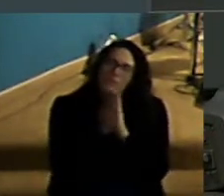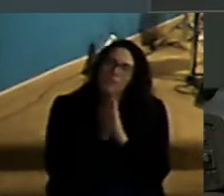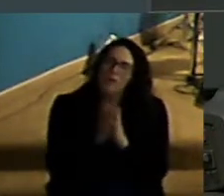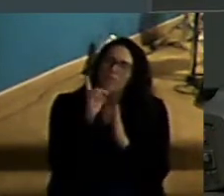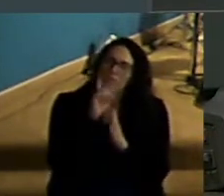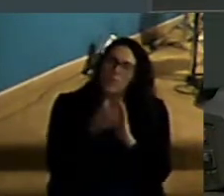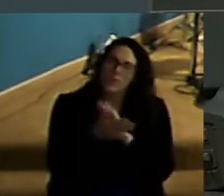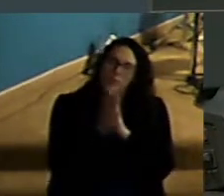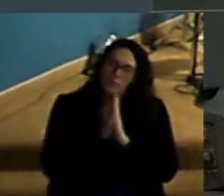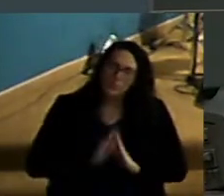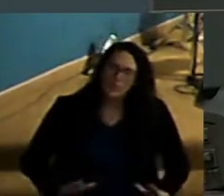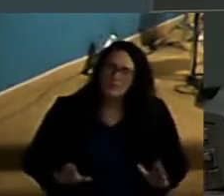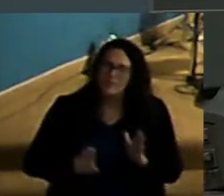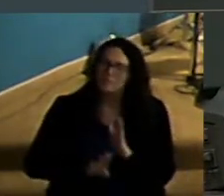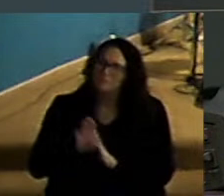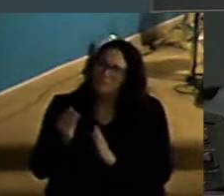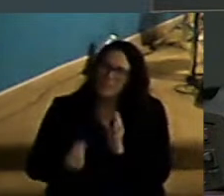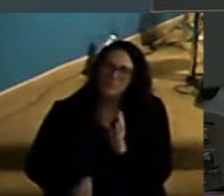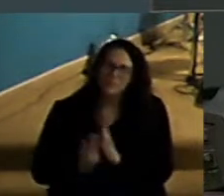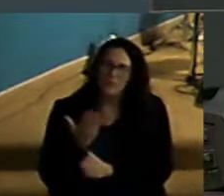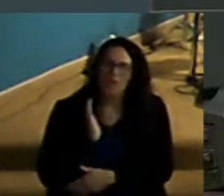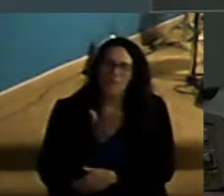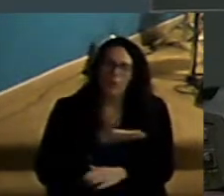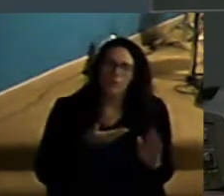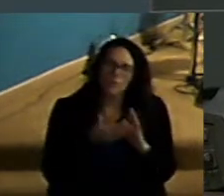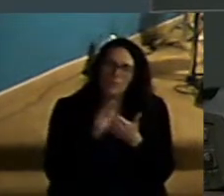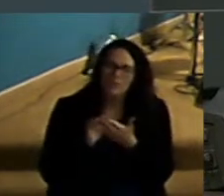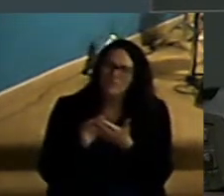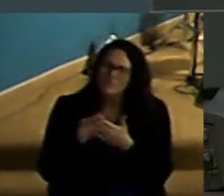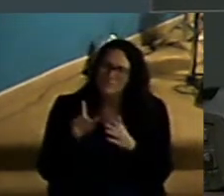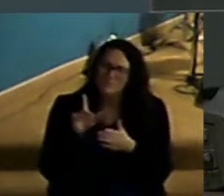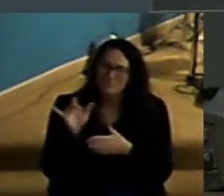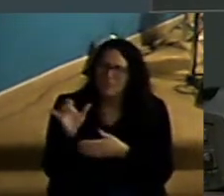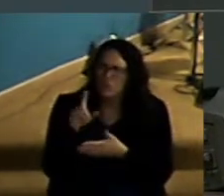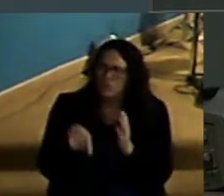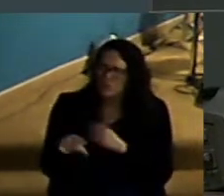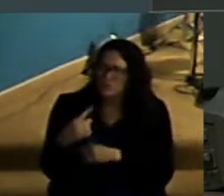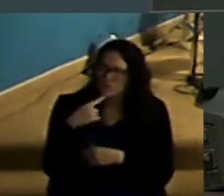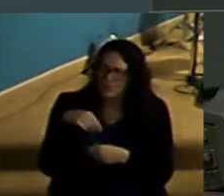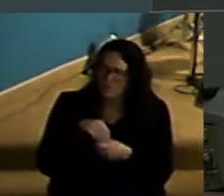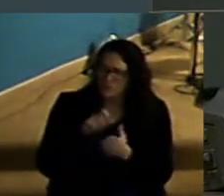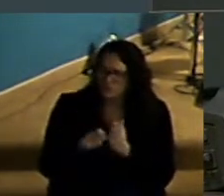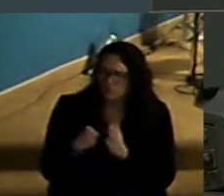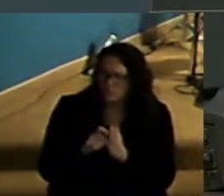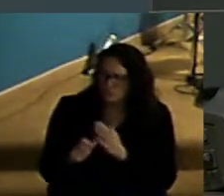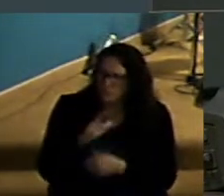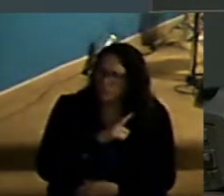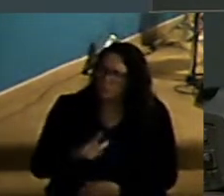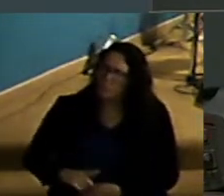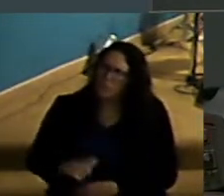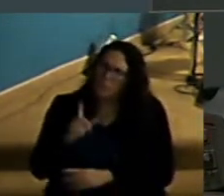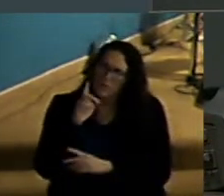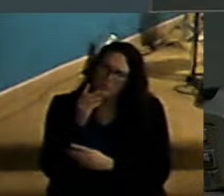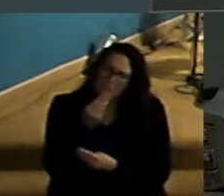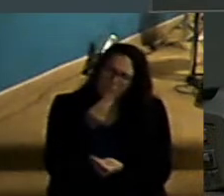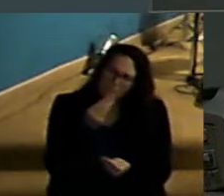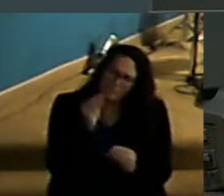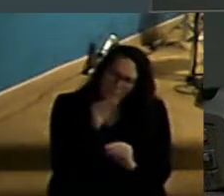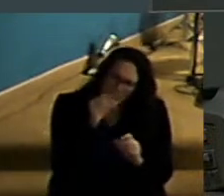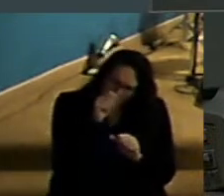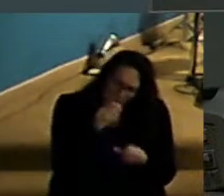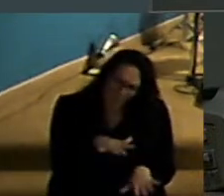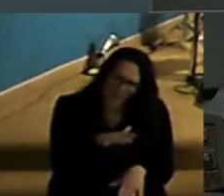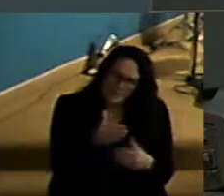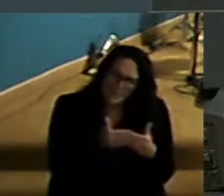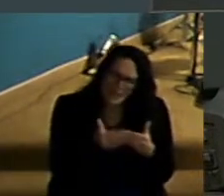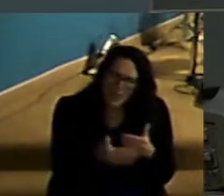peace and prosperity of our communities, as you say in your scripture. Lord, grant your favor to our neighbors and bless them